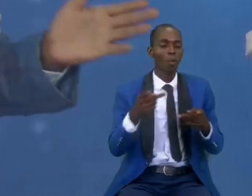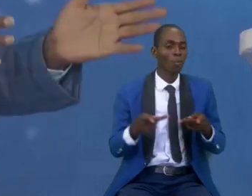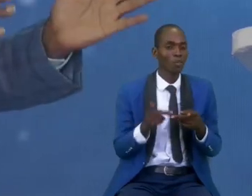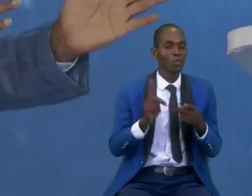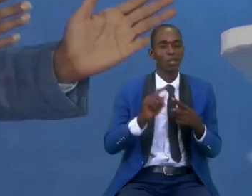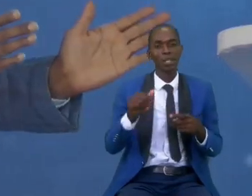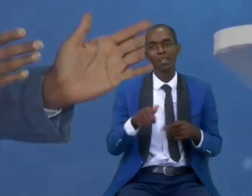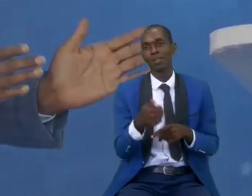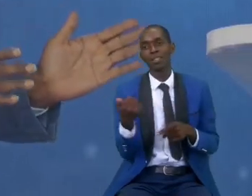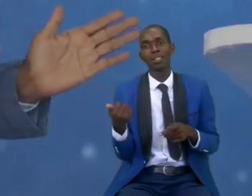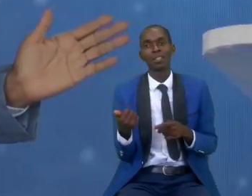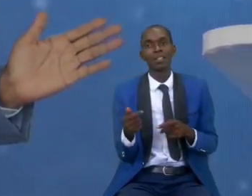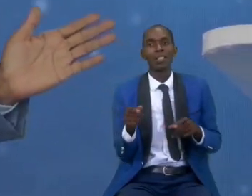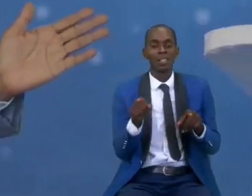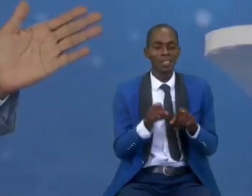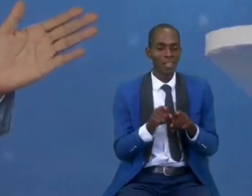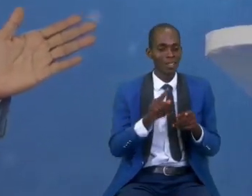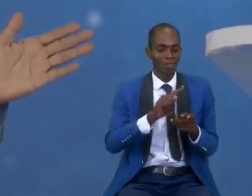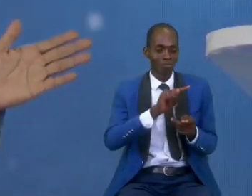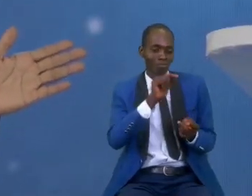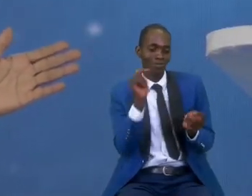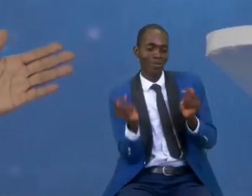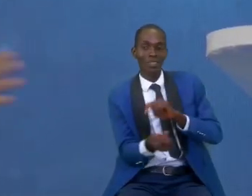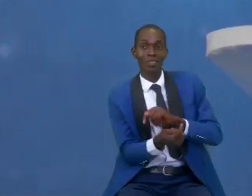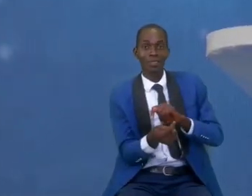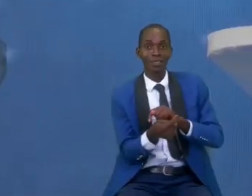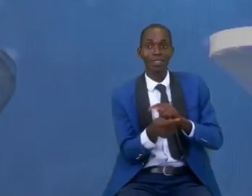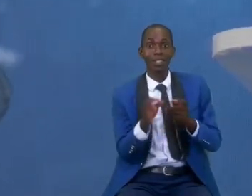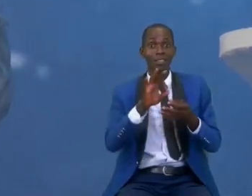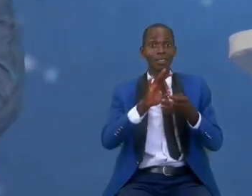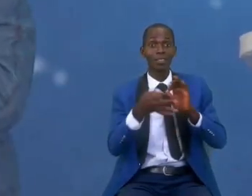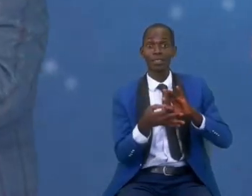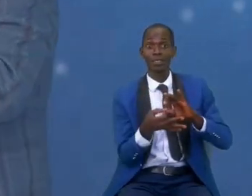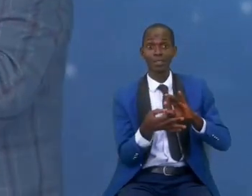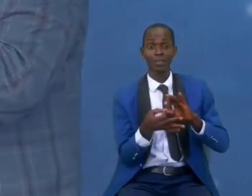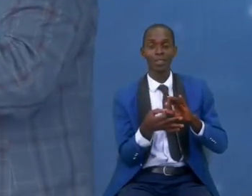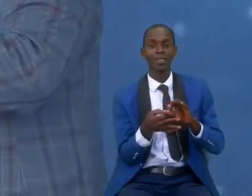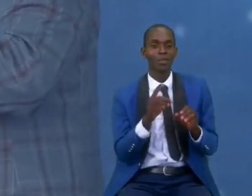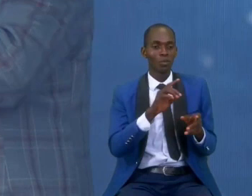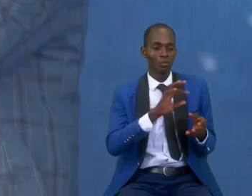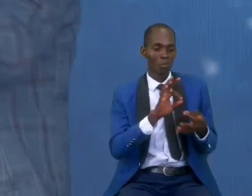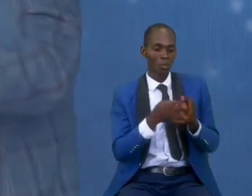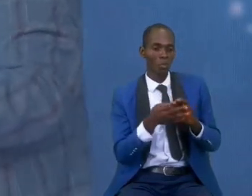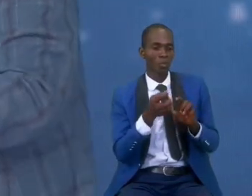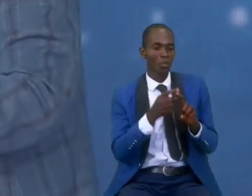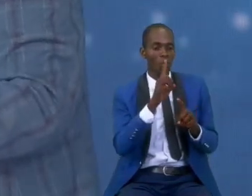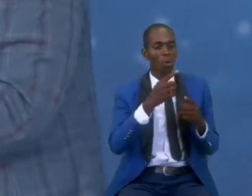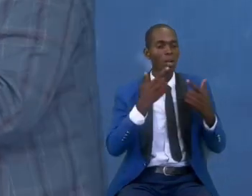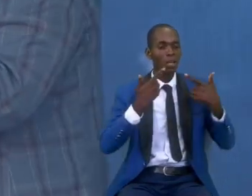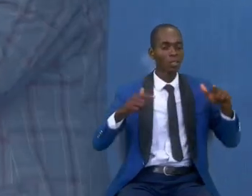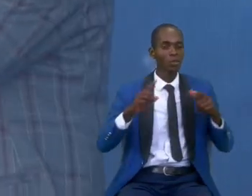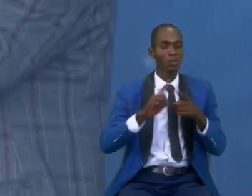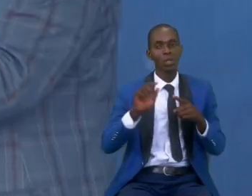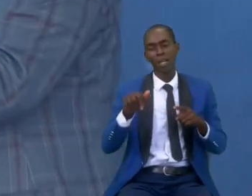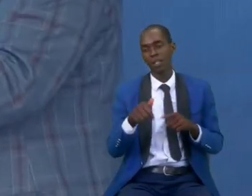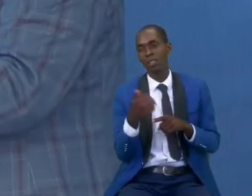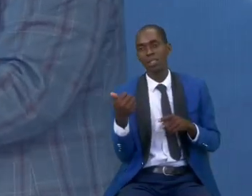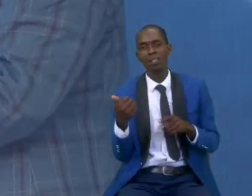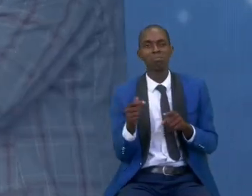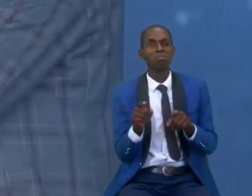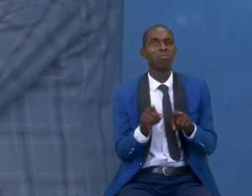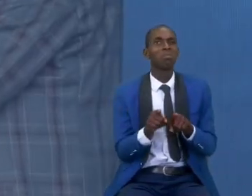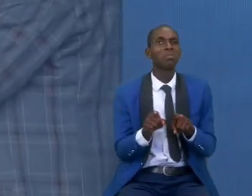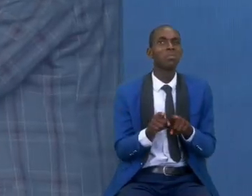you cross over from one language to the other. Like transcendental, you come